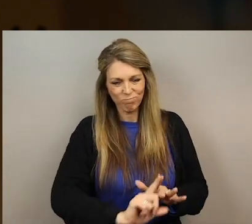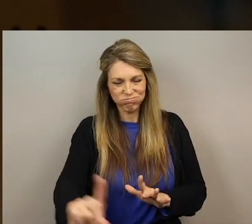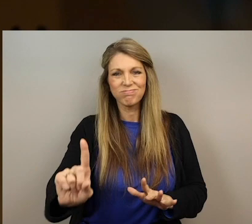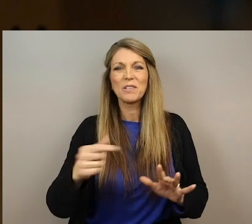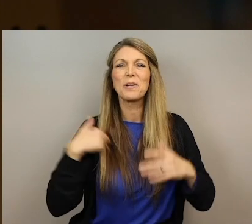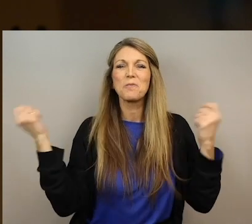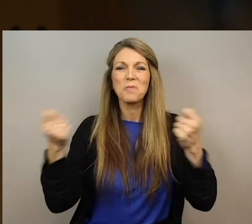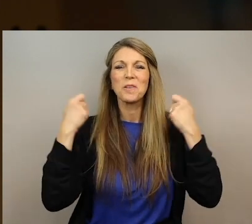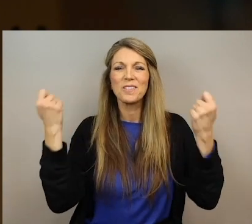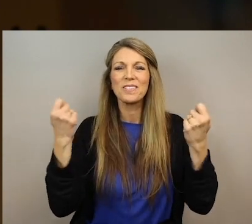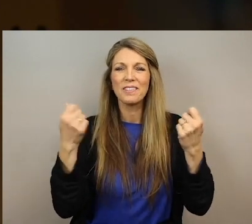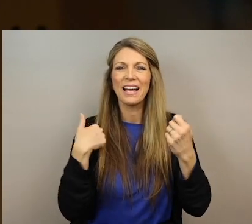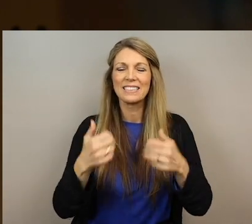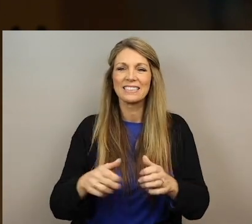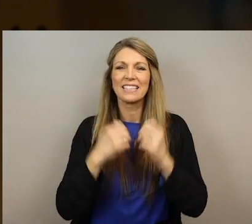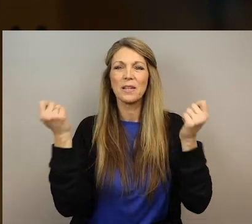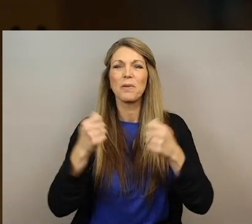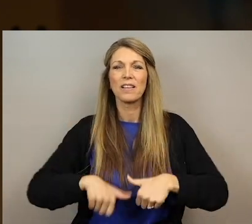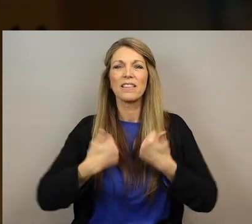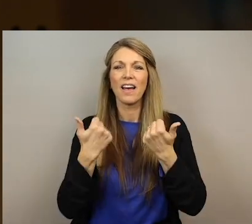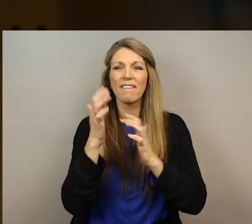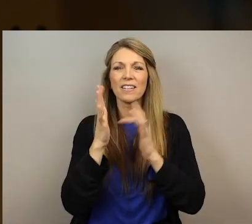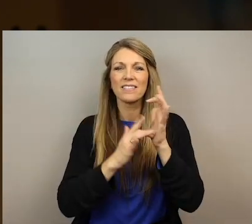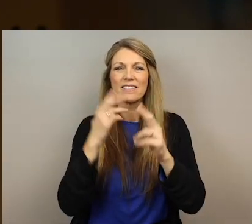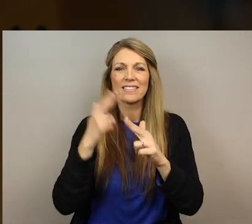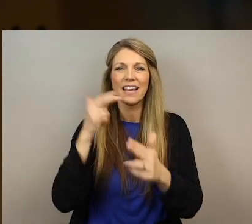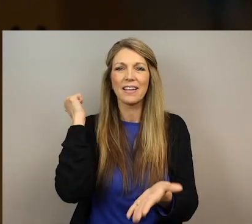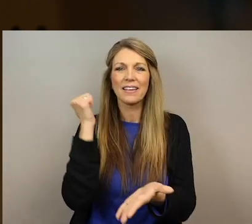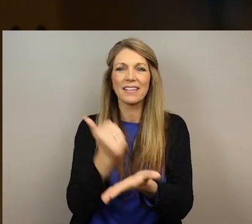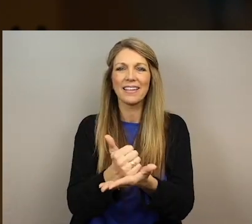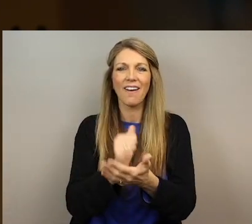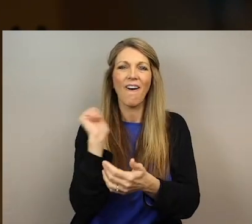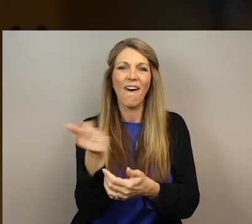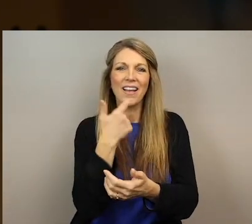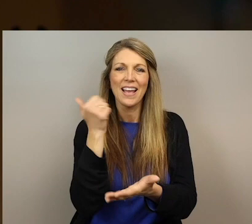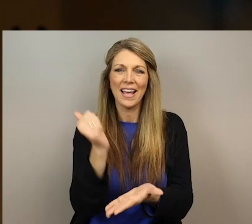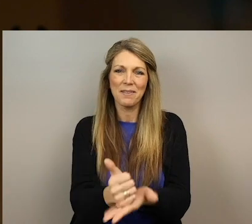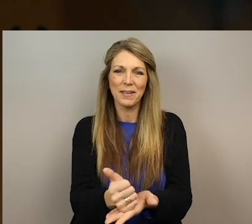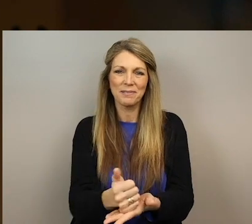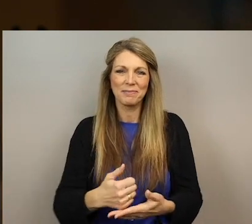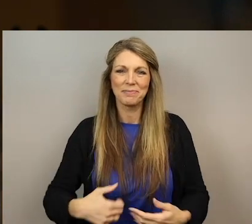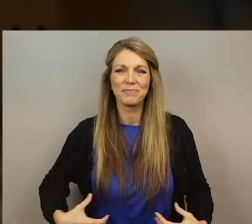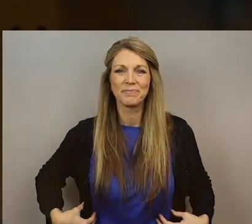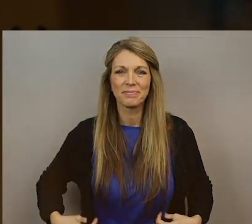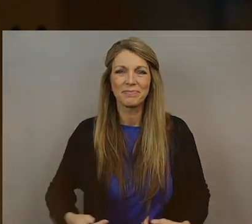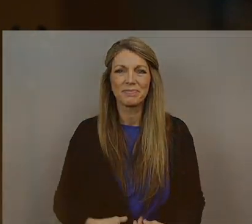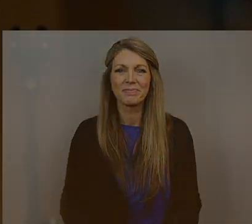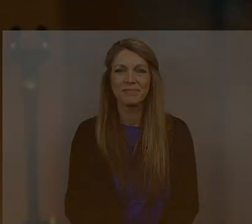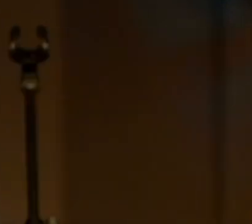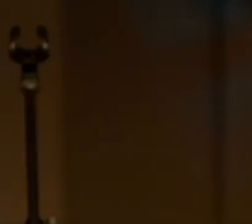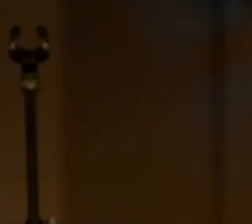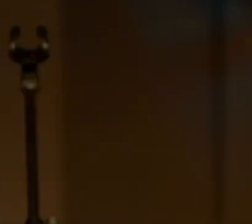today. We celebrate life in Jesus Christ. It's in his name we pray, and all of God's people said, amen.